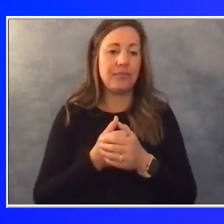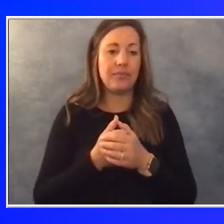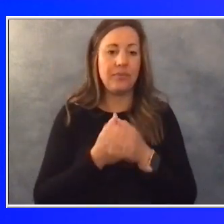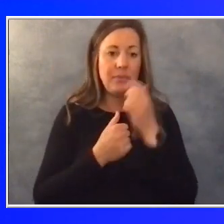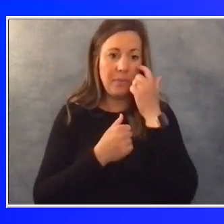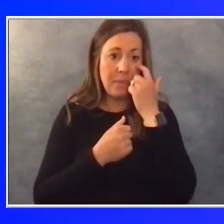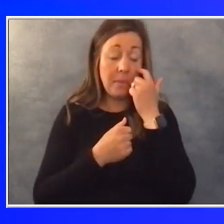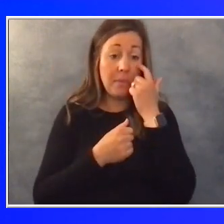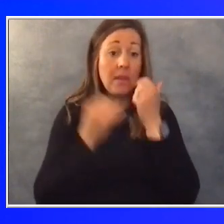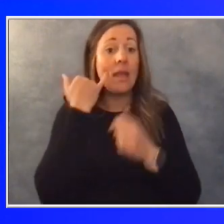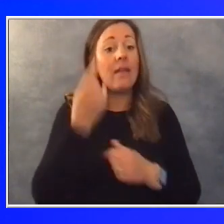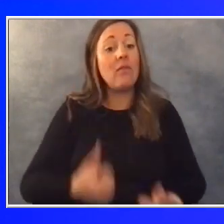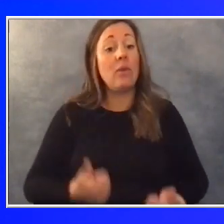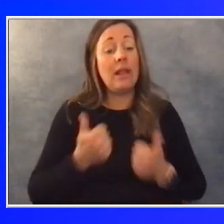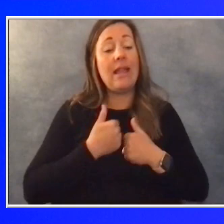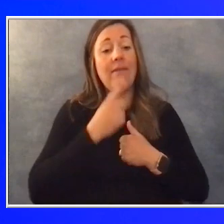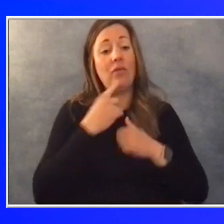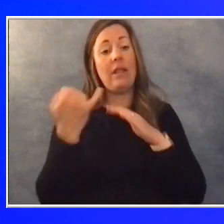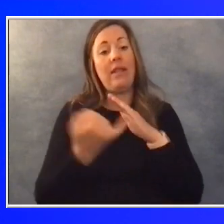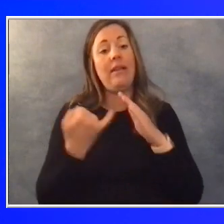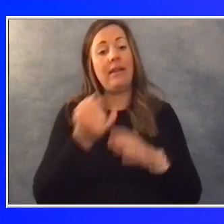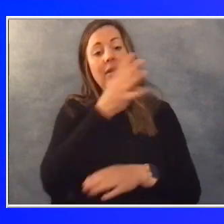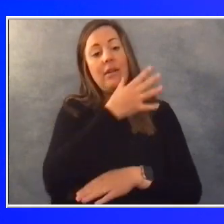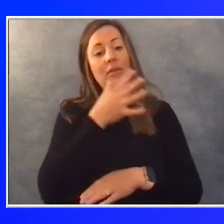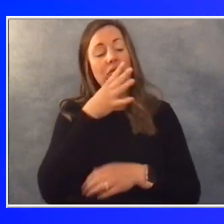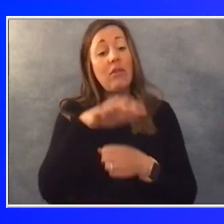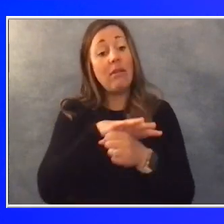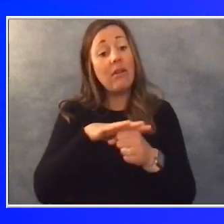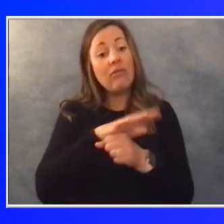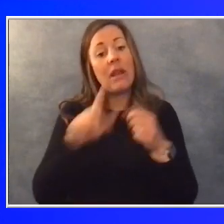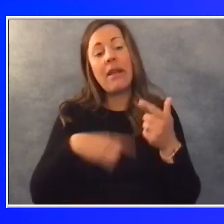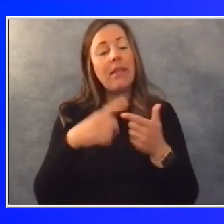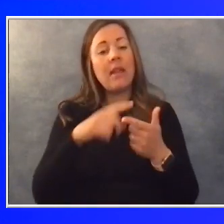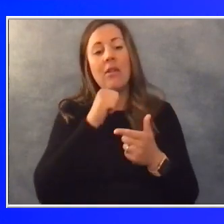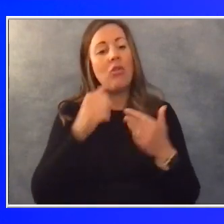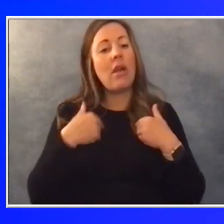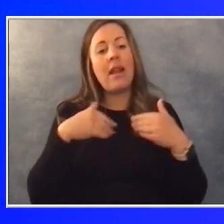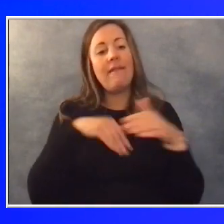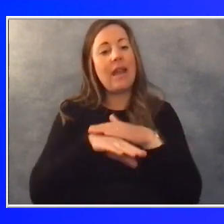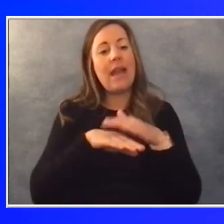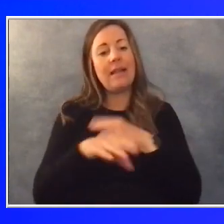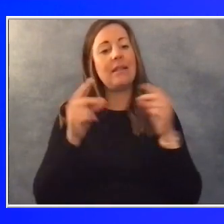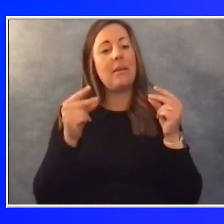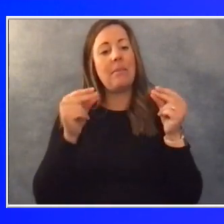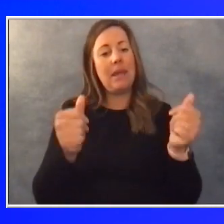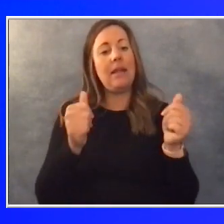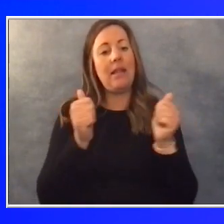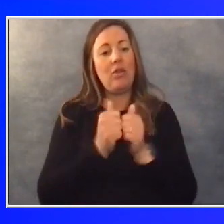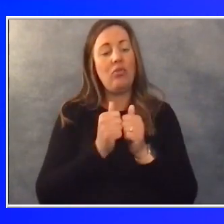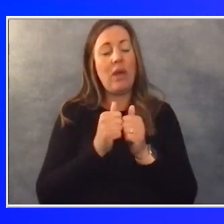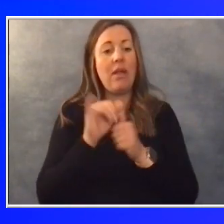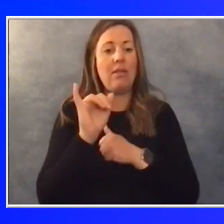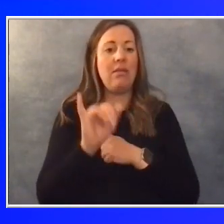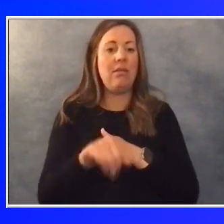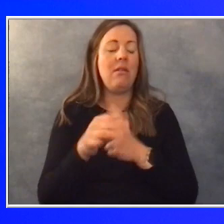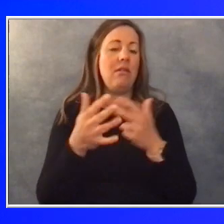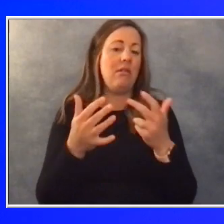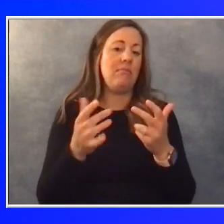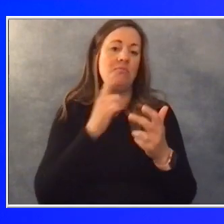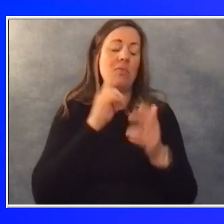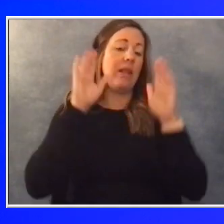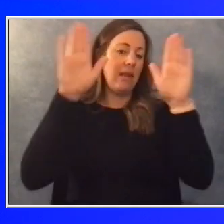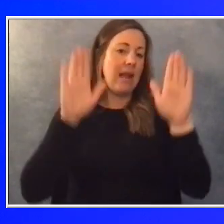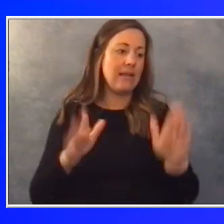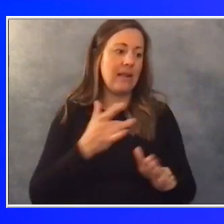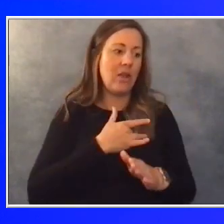out in a remote area, then you're not going to have access immediately to the excellent cardiology